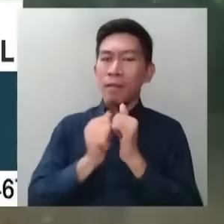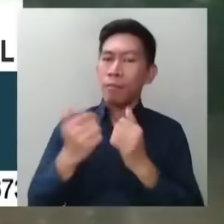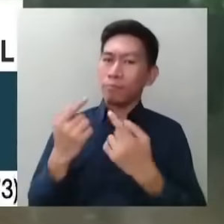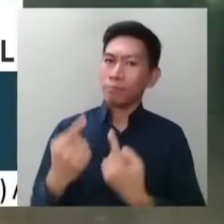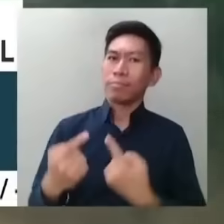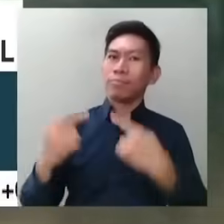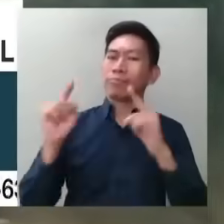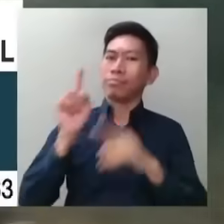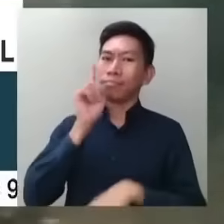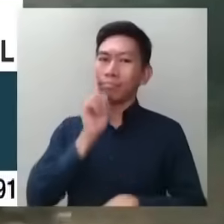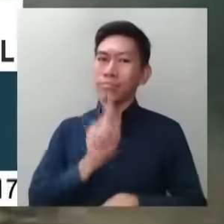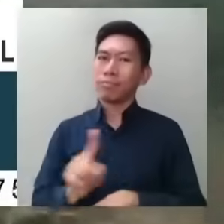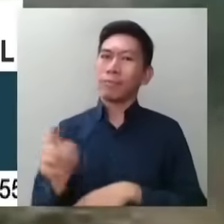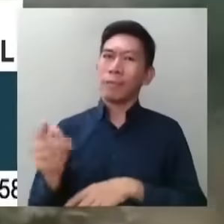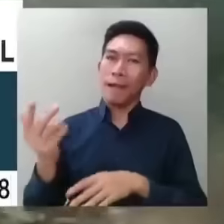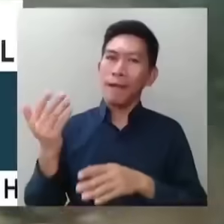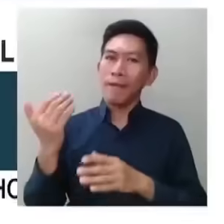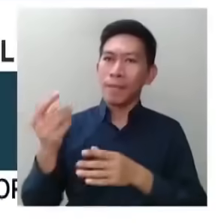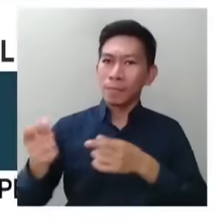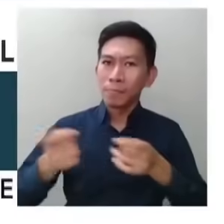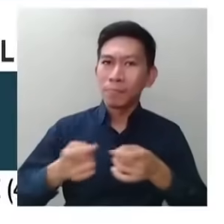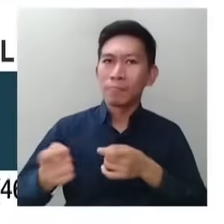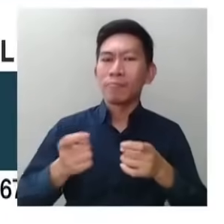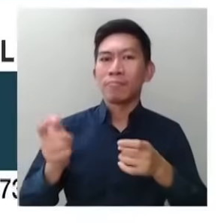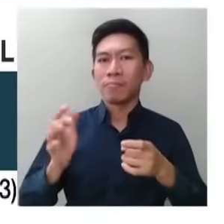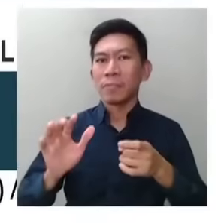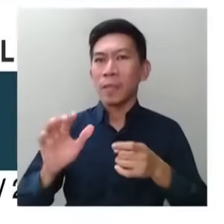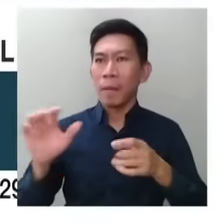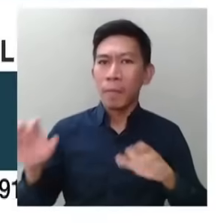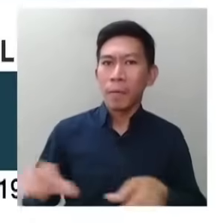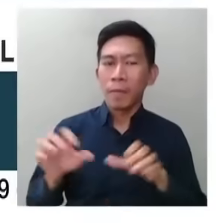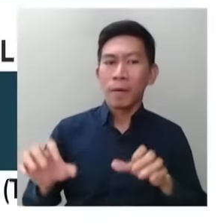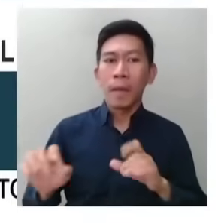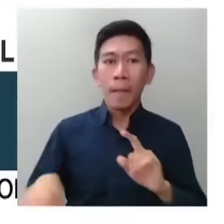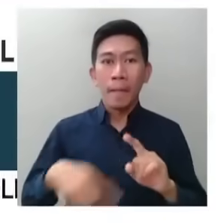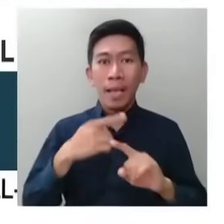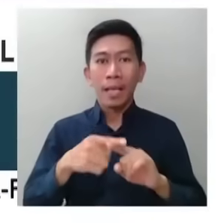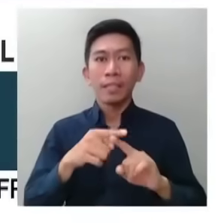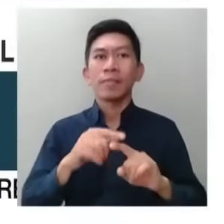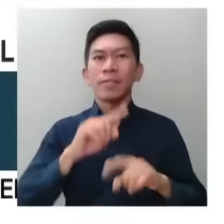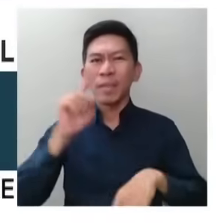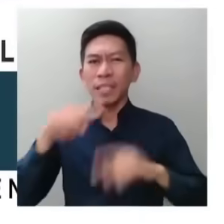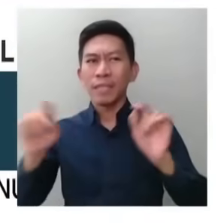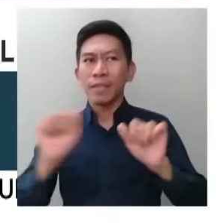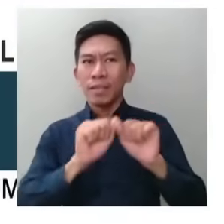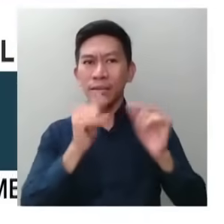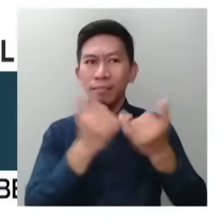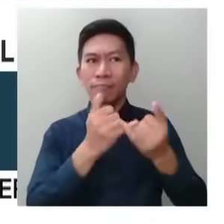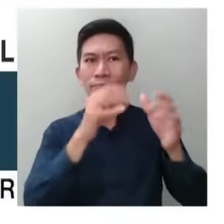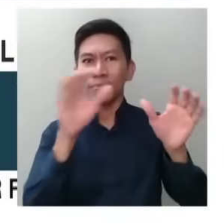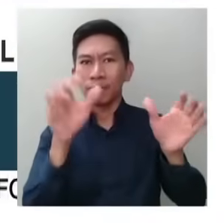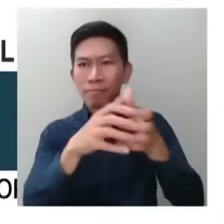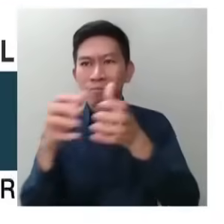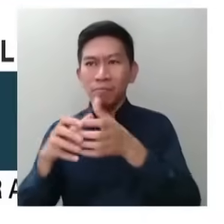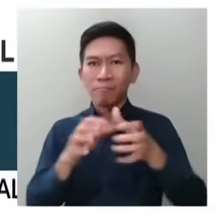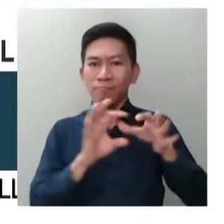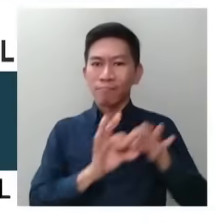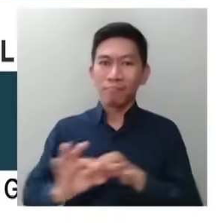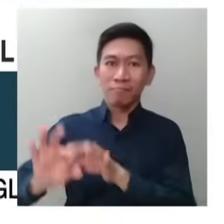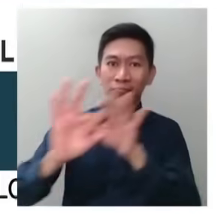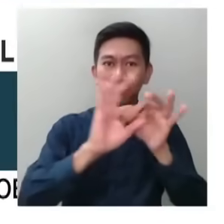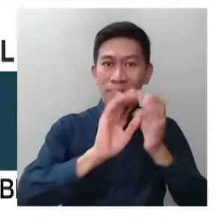our response efforts. Yeah, and the synergy between and among concerned government agencies, right? Yes, yes. Because